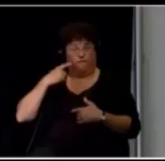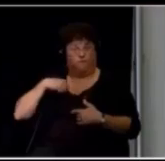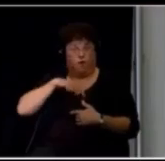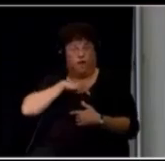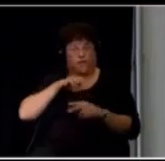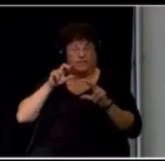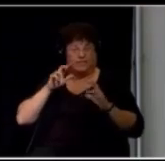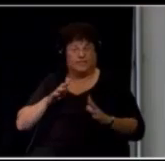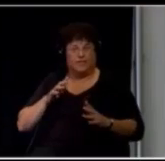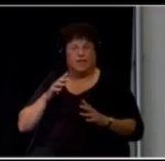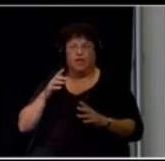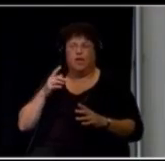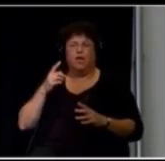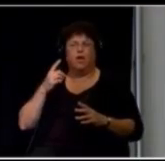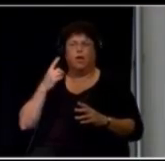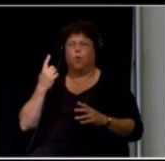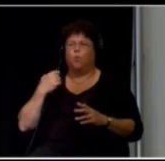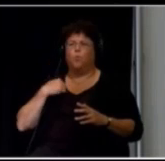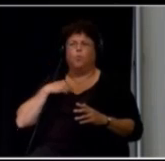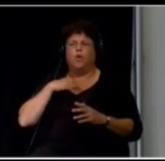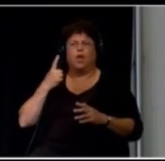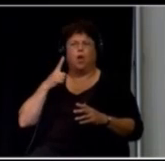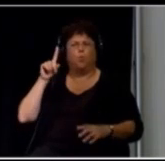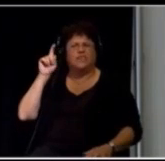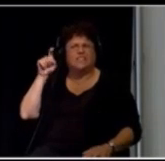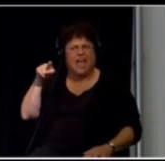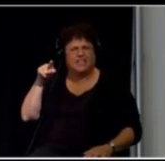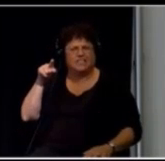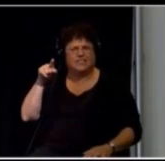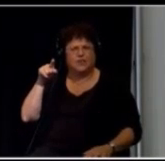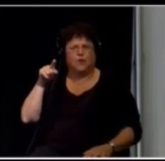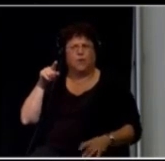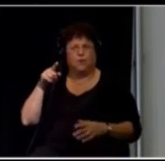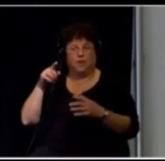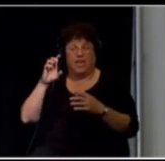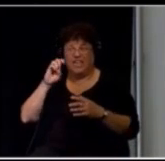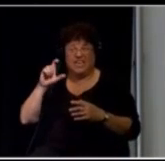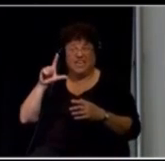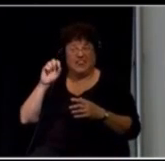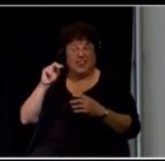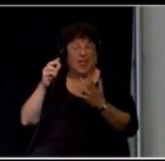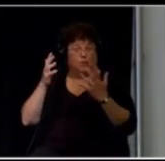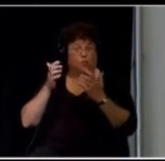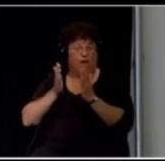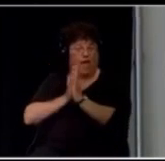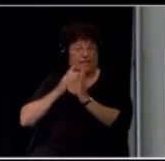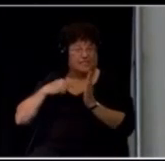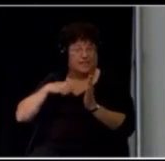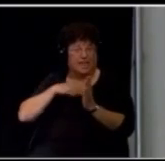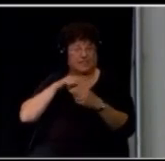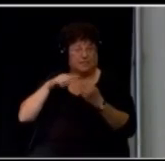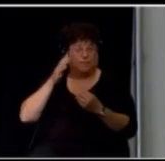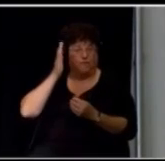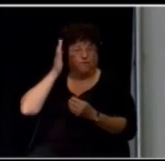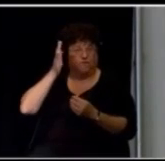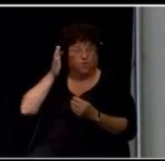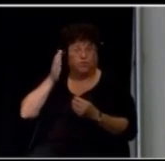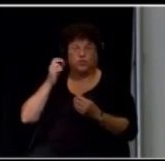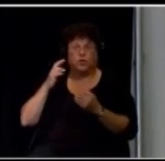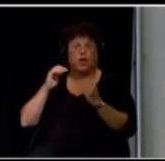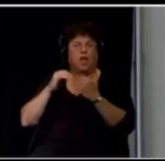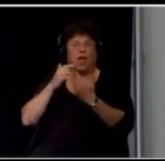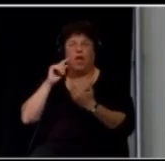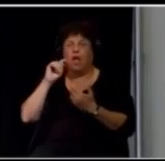mean, we're always lobbing questions at you, but is there anything you would like to ask us about the future or